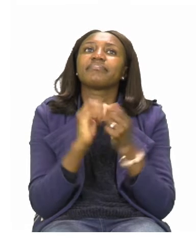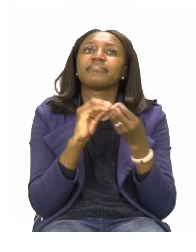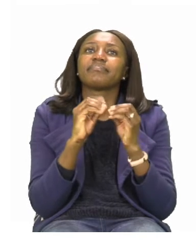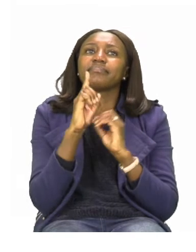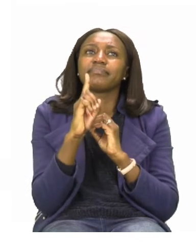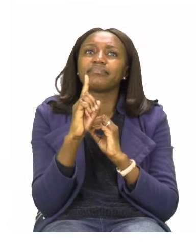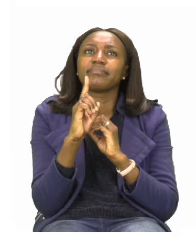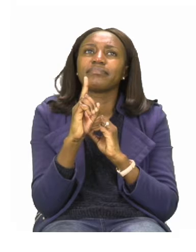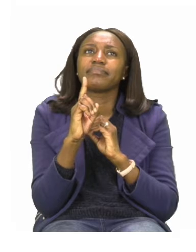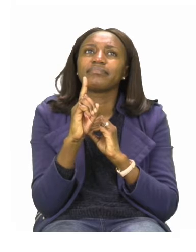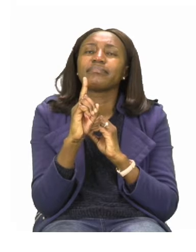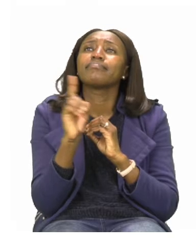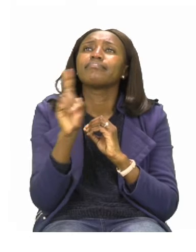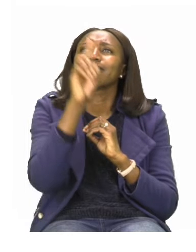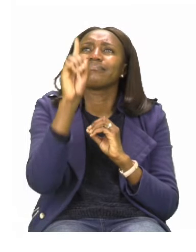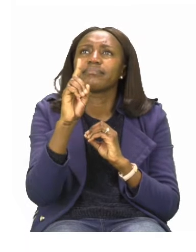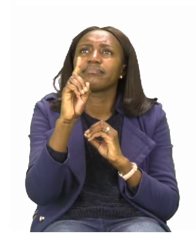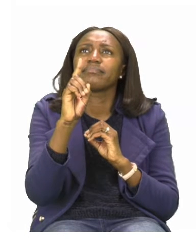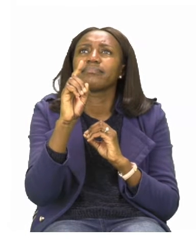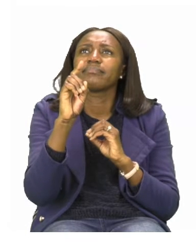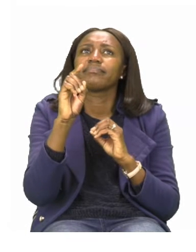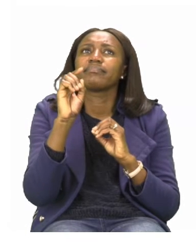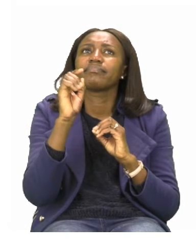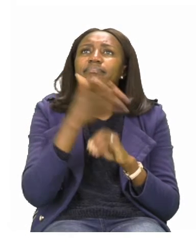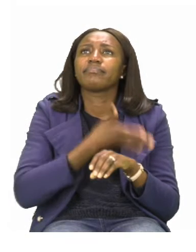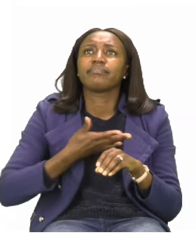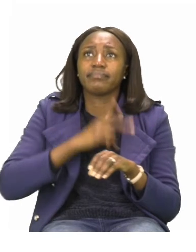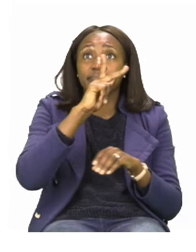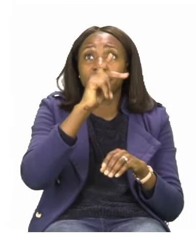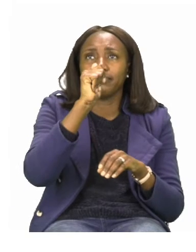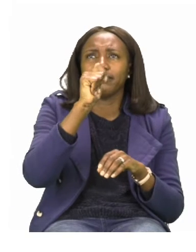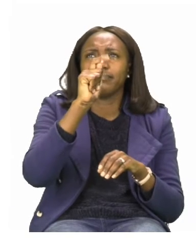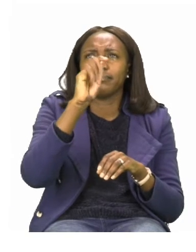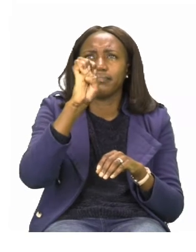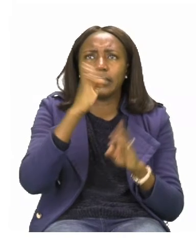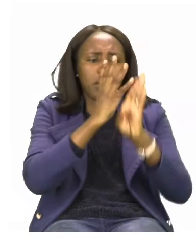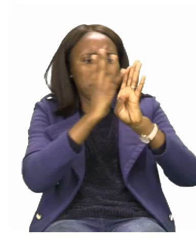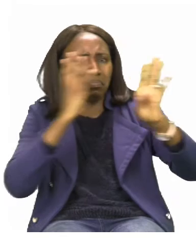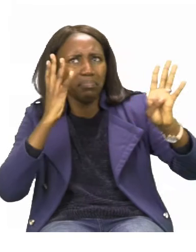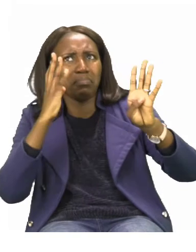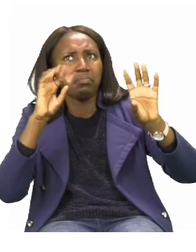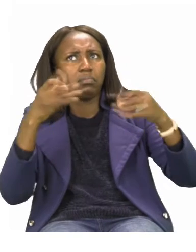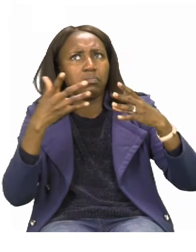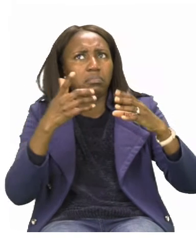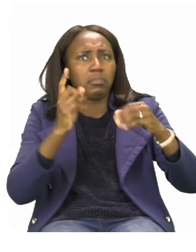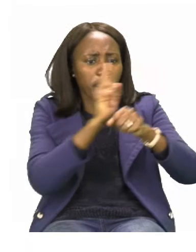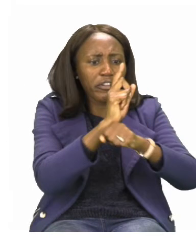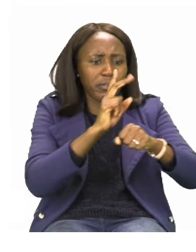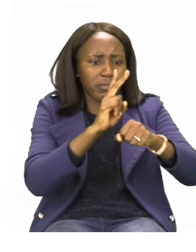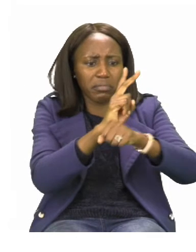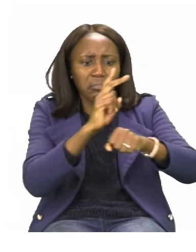says, where is Kate? Now, as you can see, their names are also with